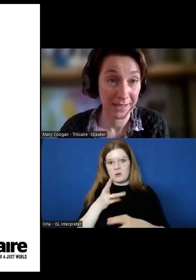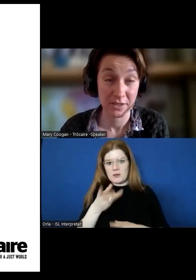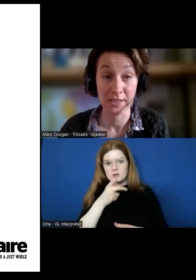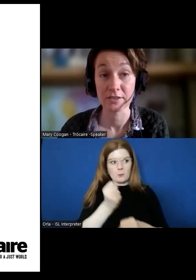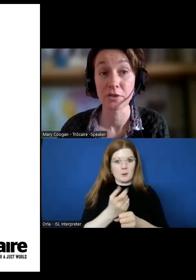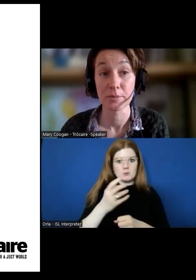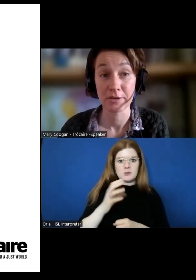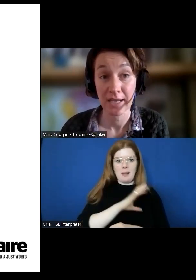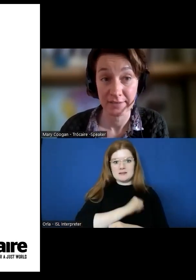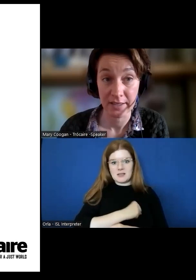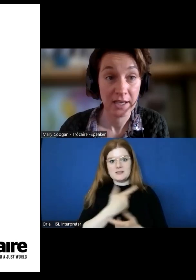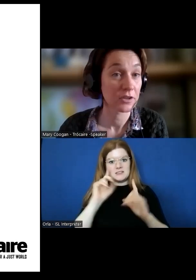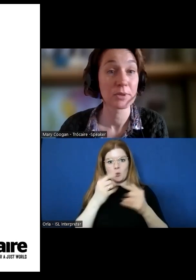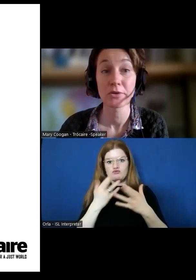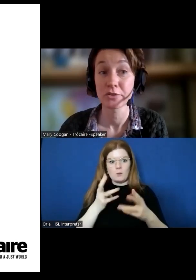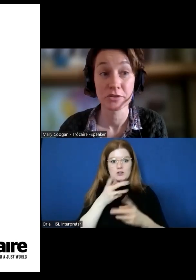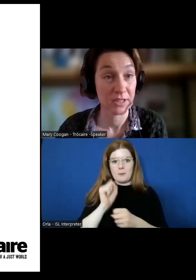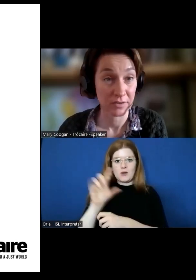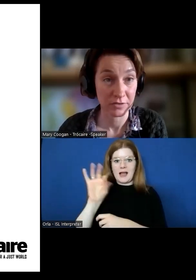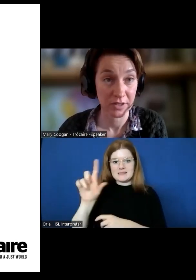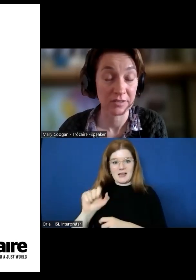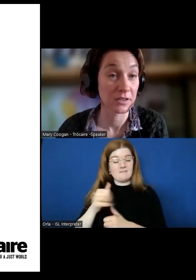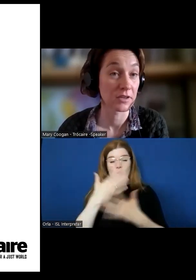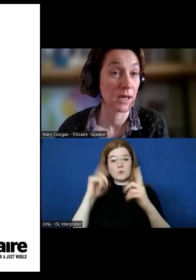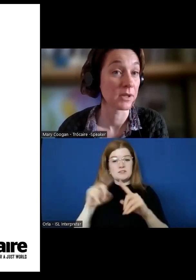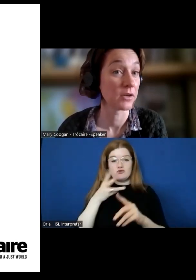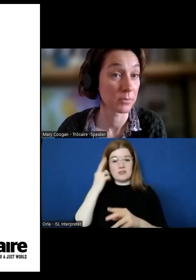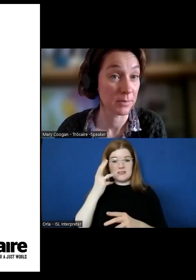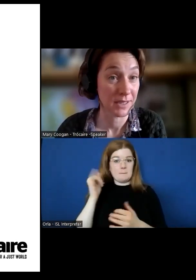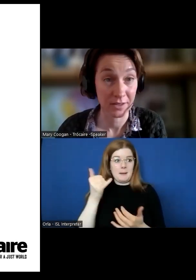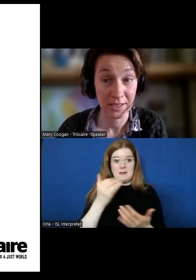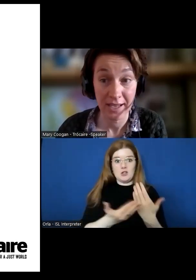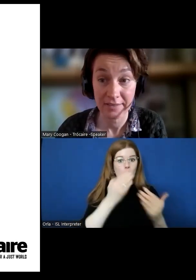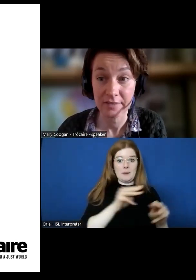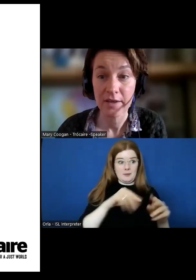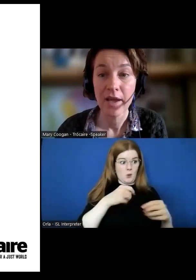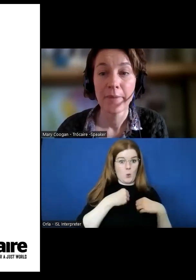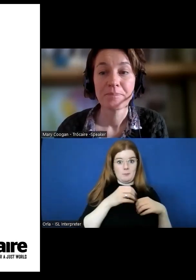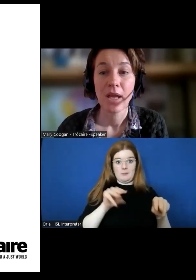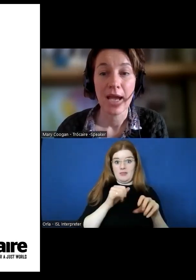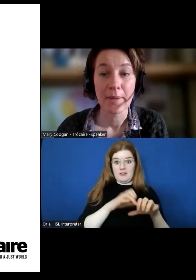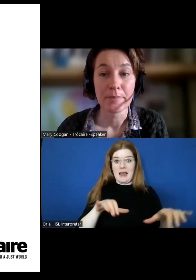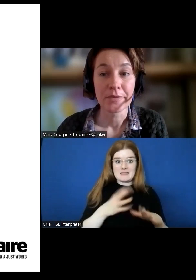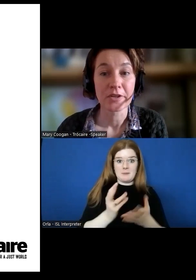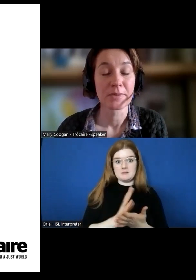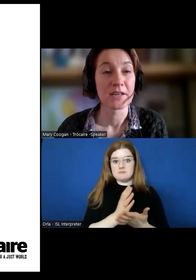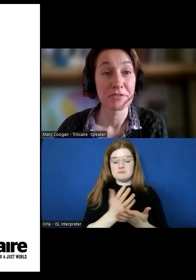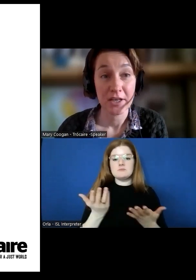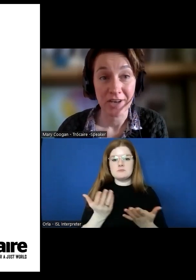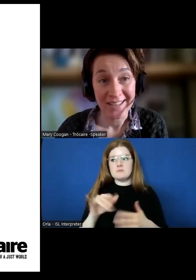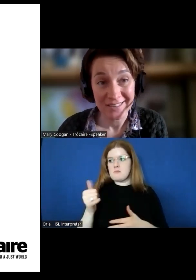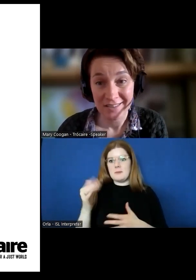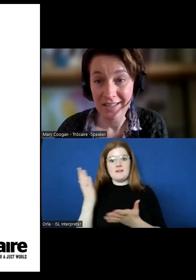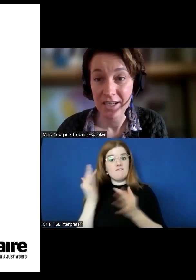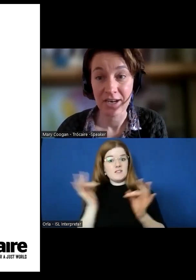about Palestine and to talk about Gaza. And there can be all sorts of reasons for this, including maybe the young people in their class. There can be a